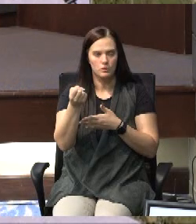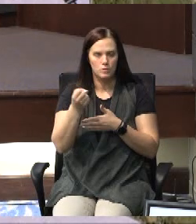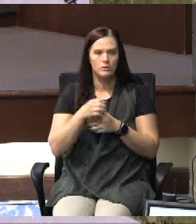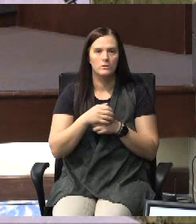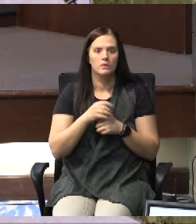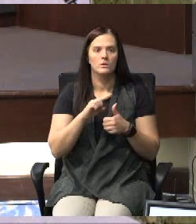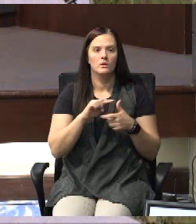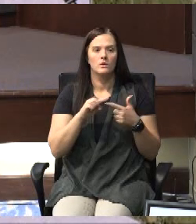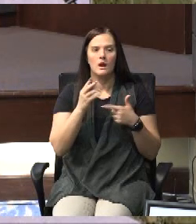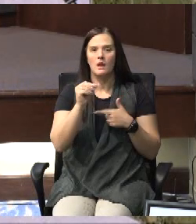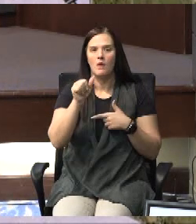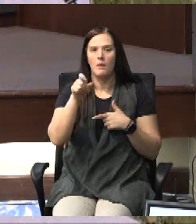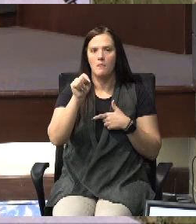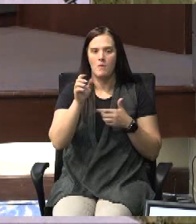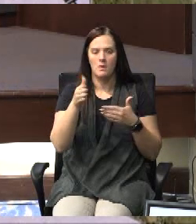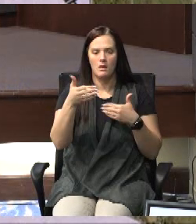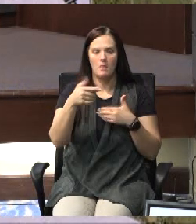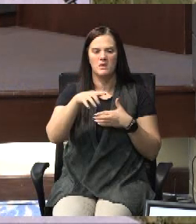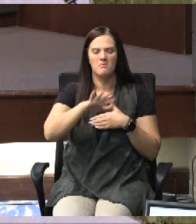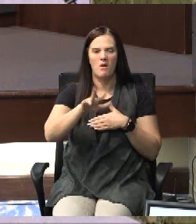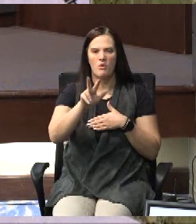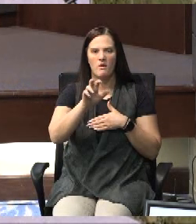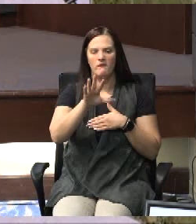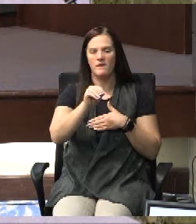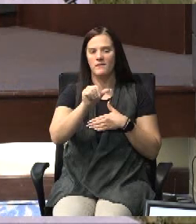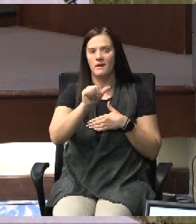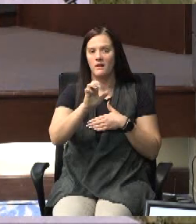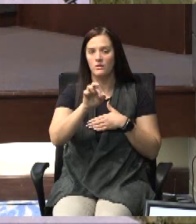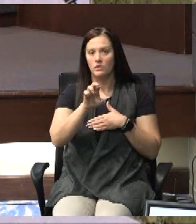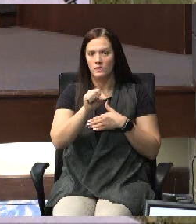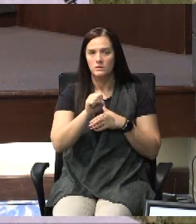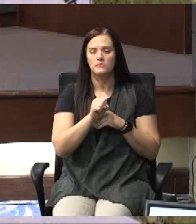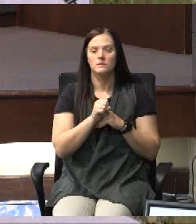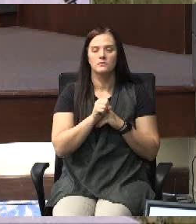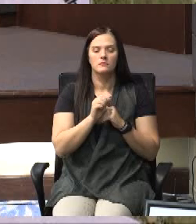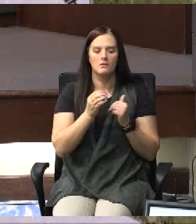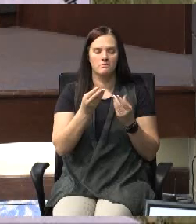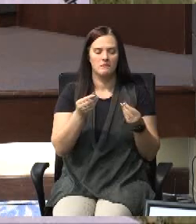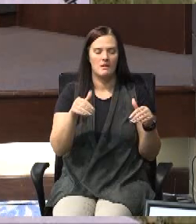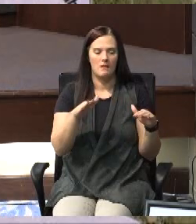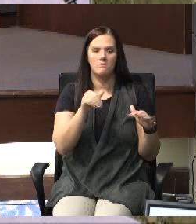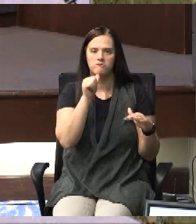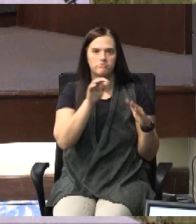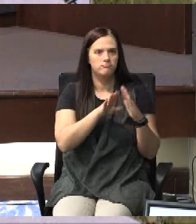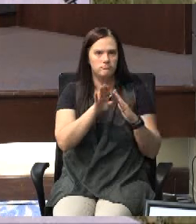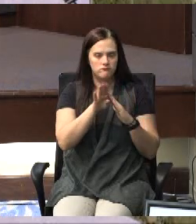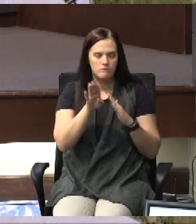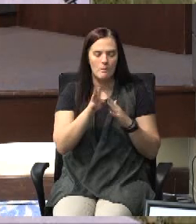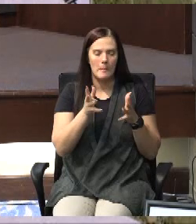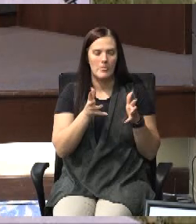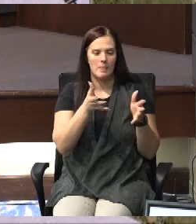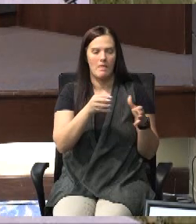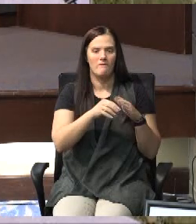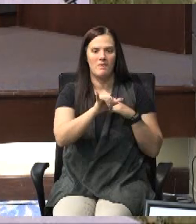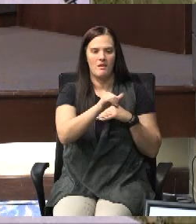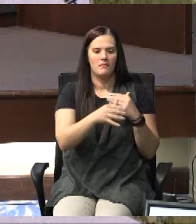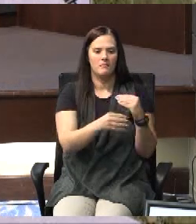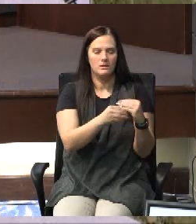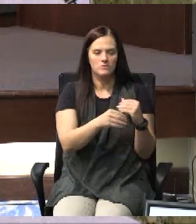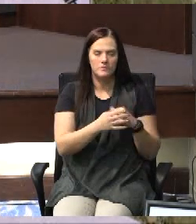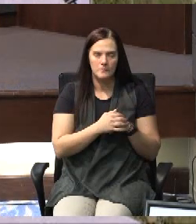School and an apartment complex. There's about 350 acres of undeveloped land left in that